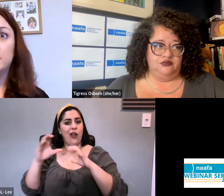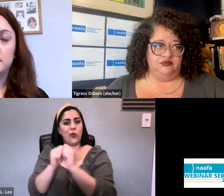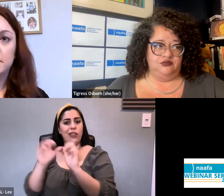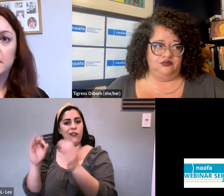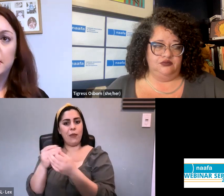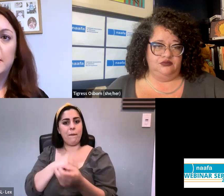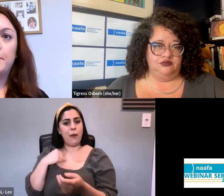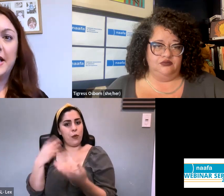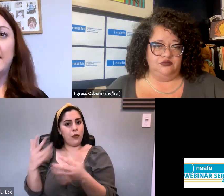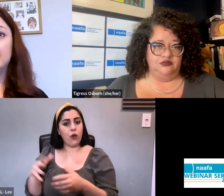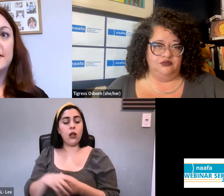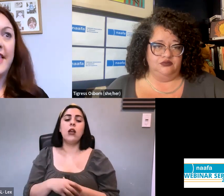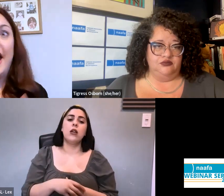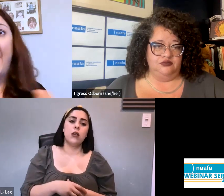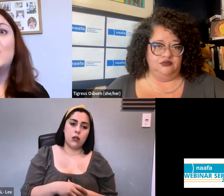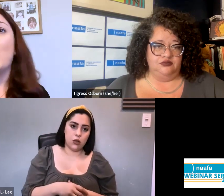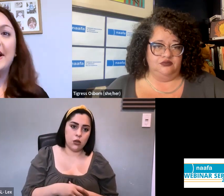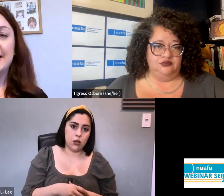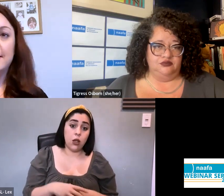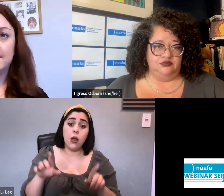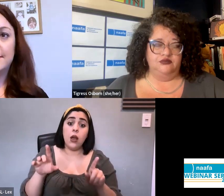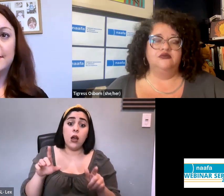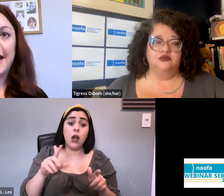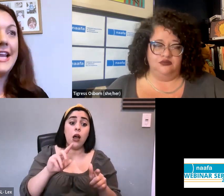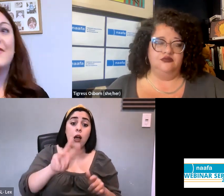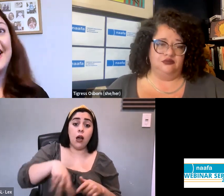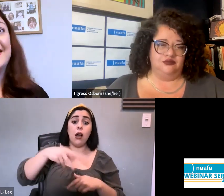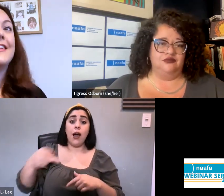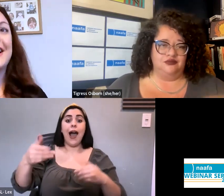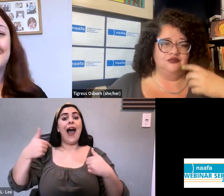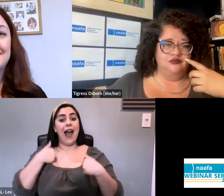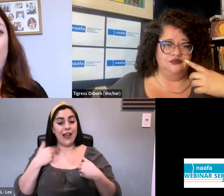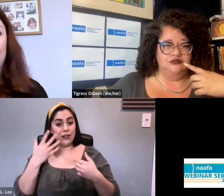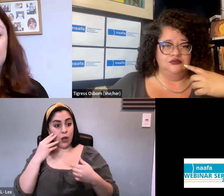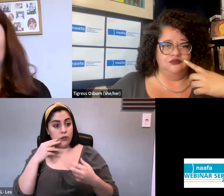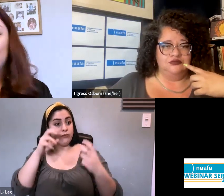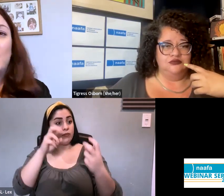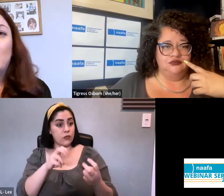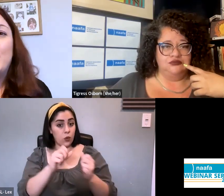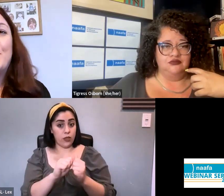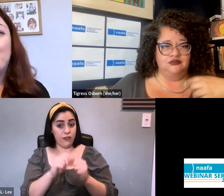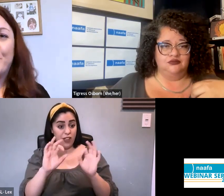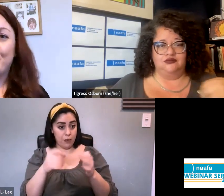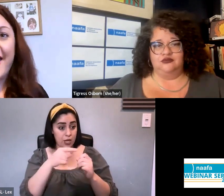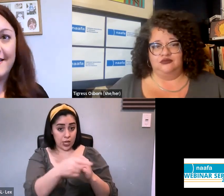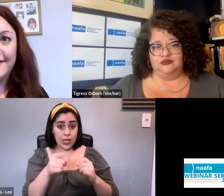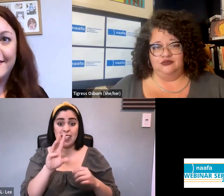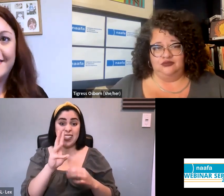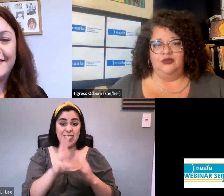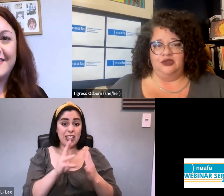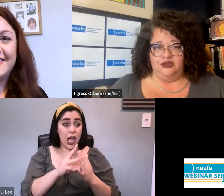6 hours because they had no idea. And even at the end of that 6 hours, we were no further